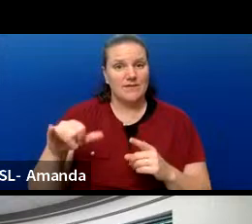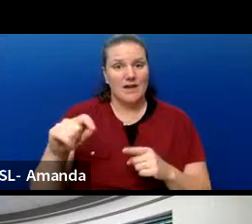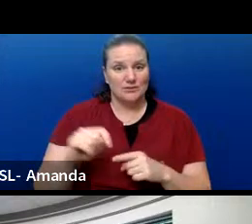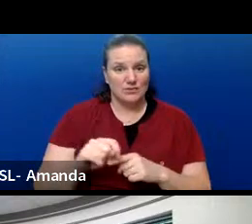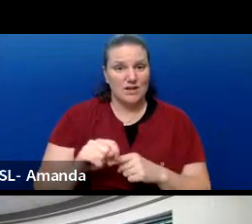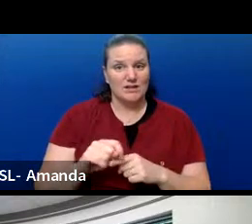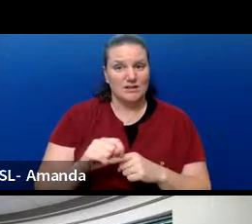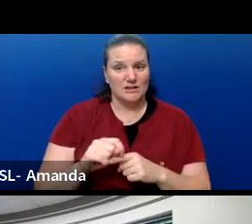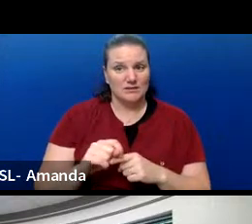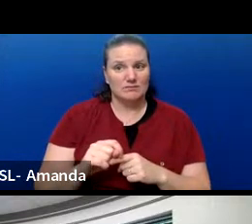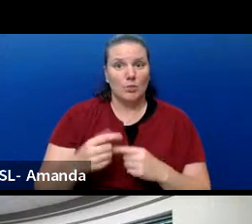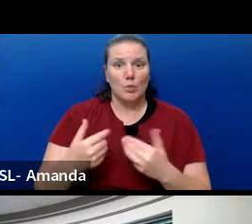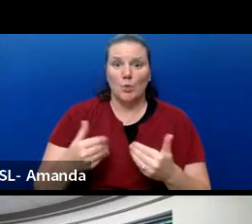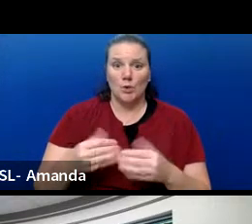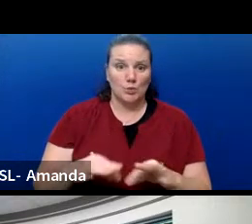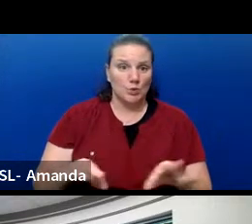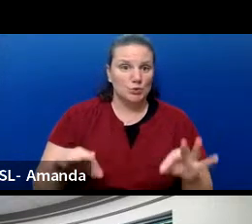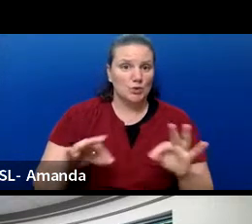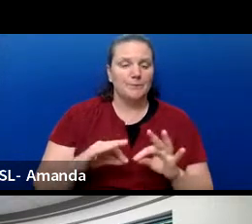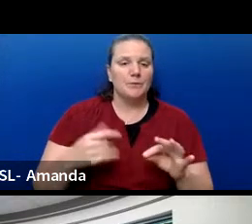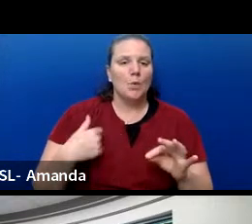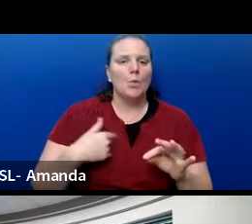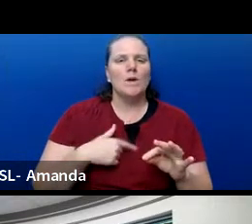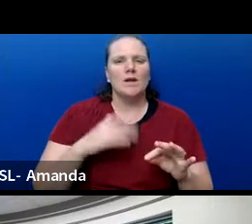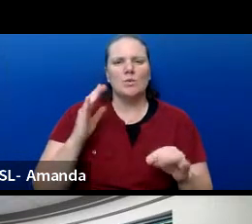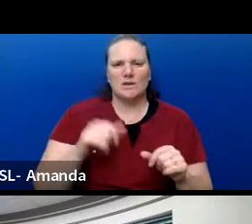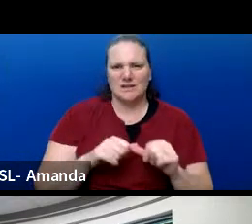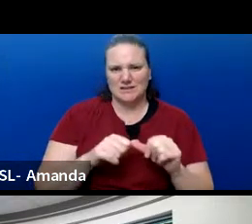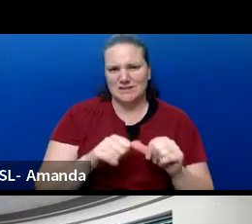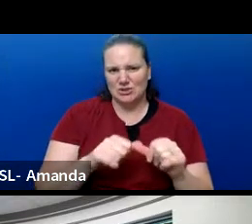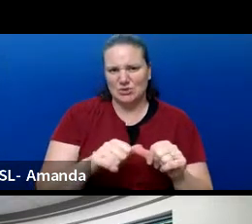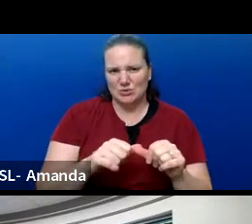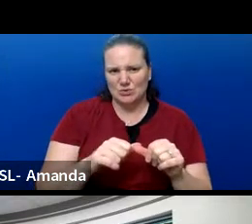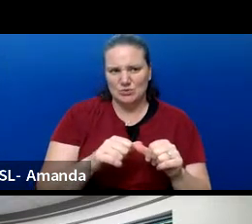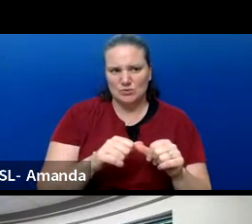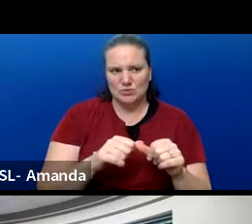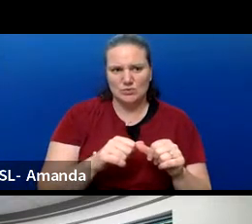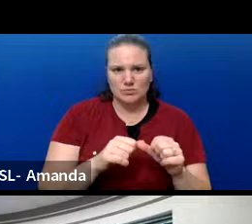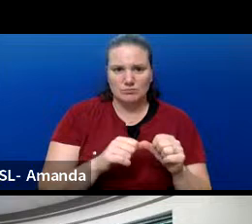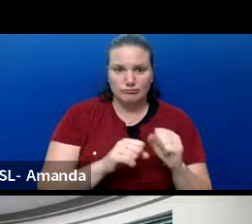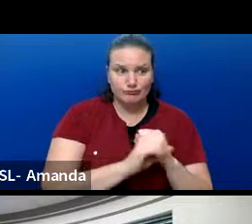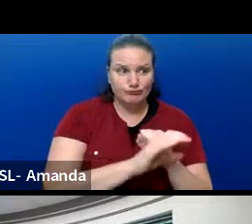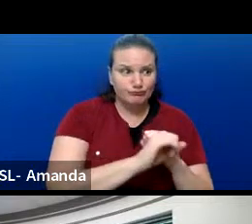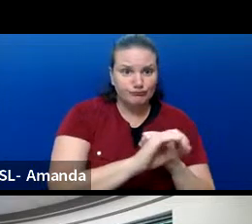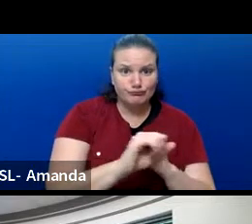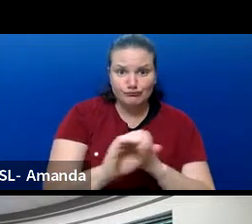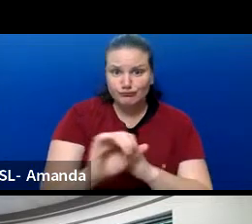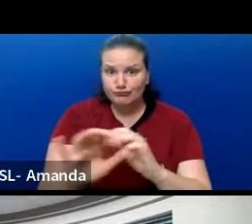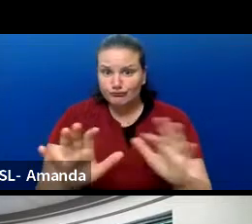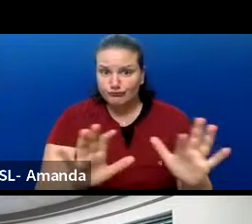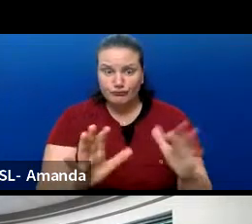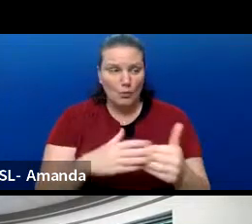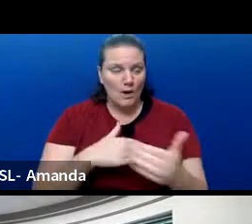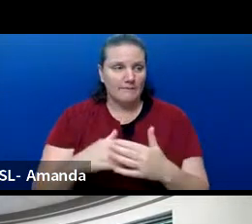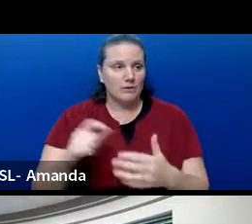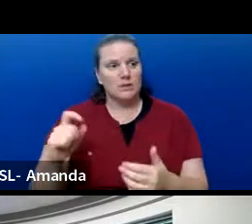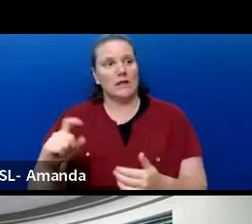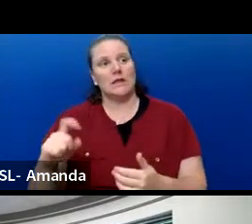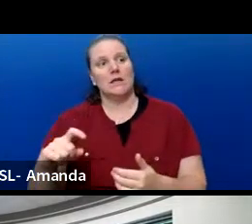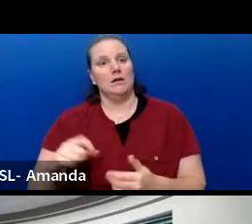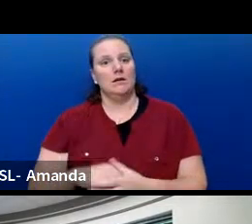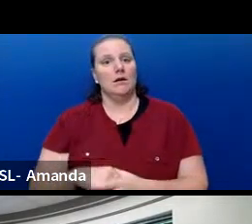as crucial. So we will continue to solicit what is needed and